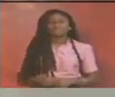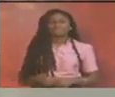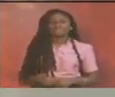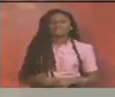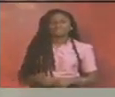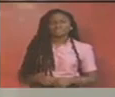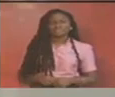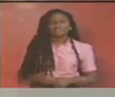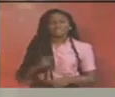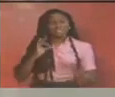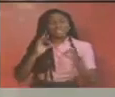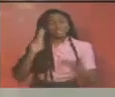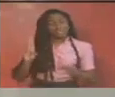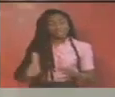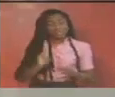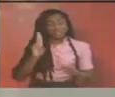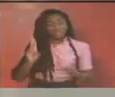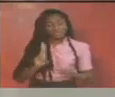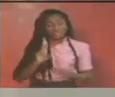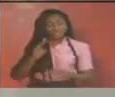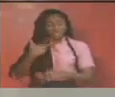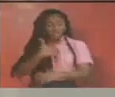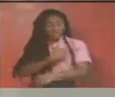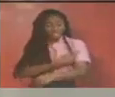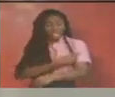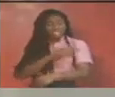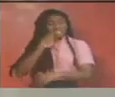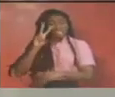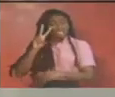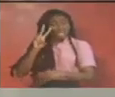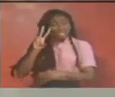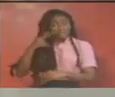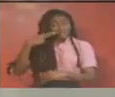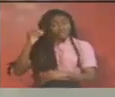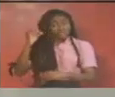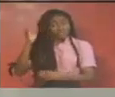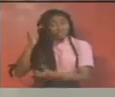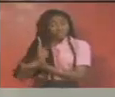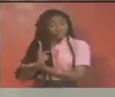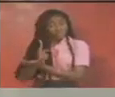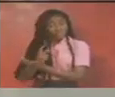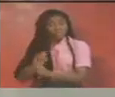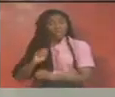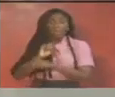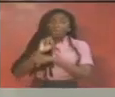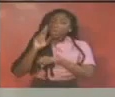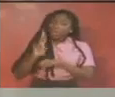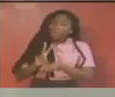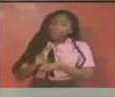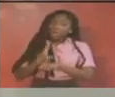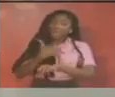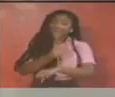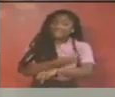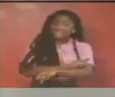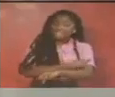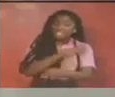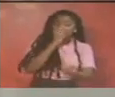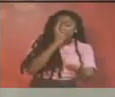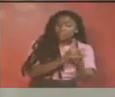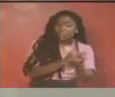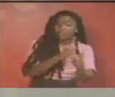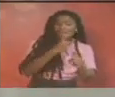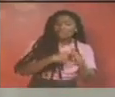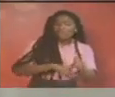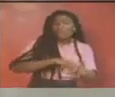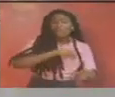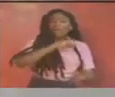differences between using a WHO-approved vaccine versus vaccines which would have been approved by other regulatory bodies? Thank